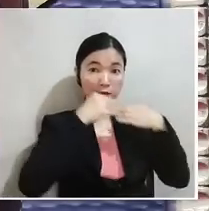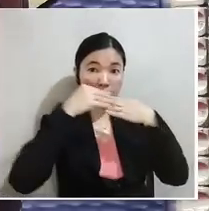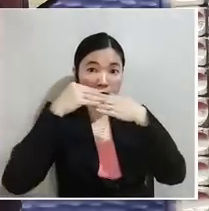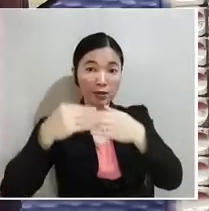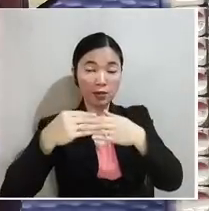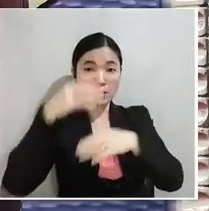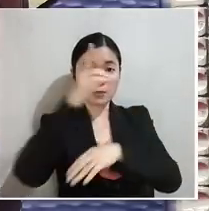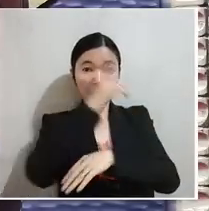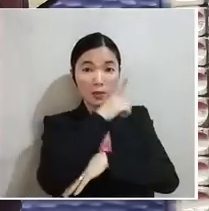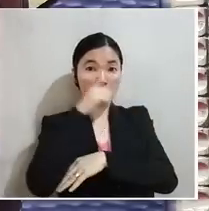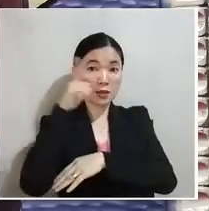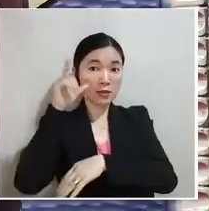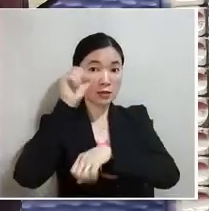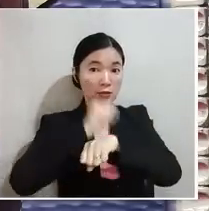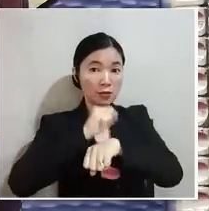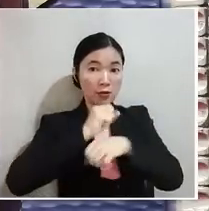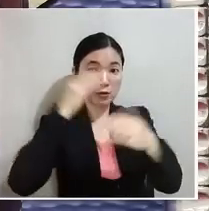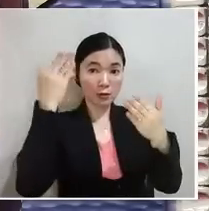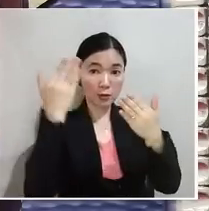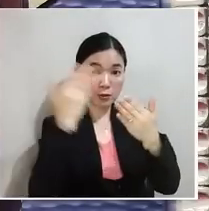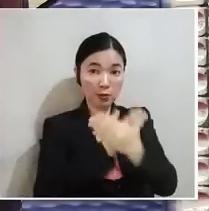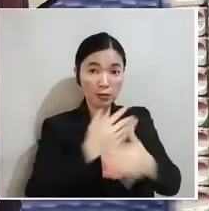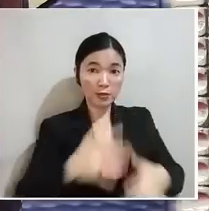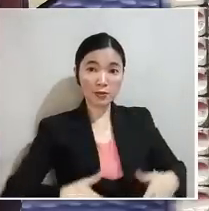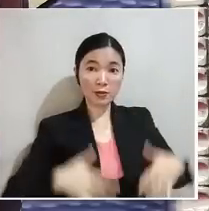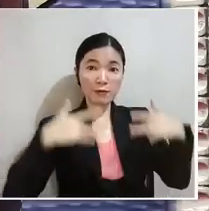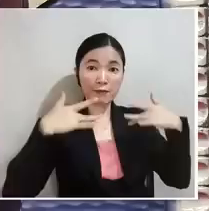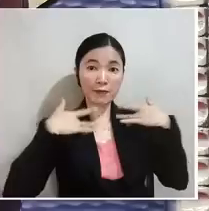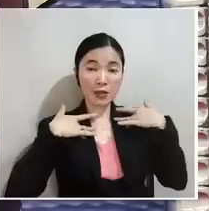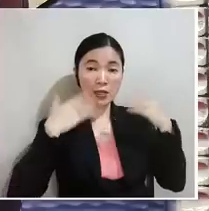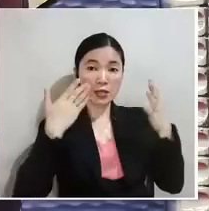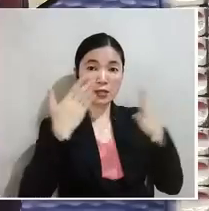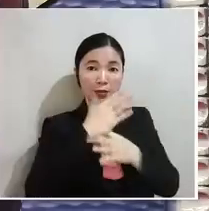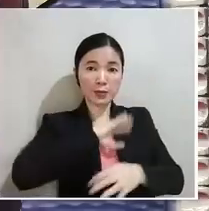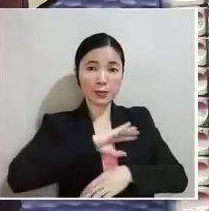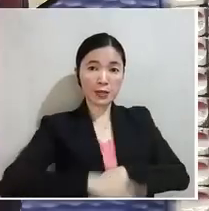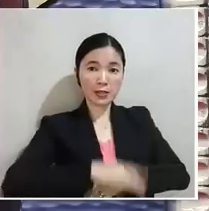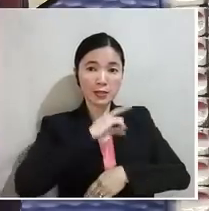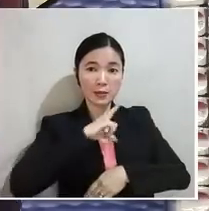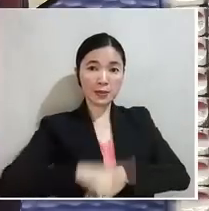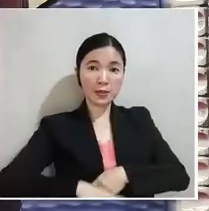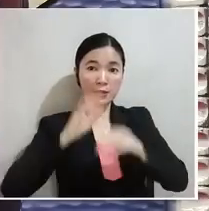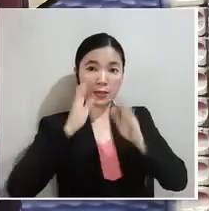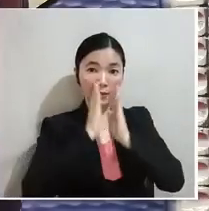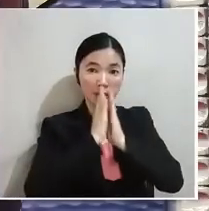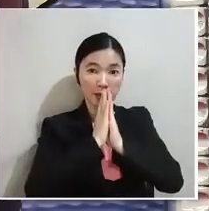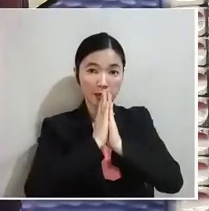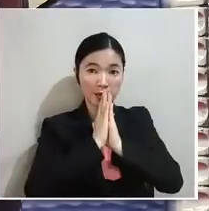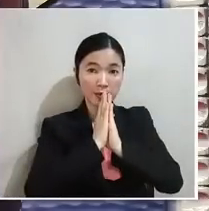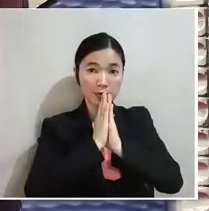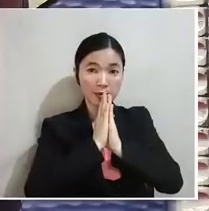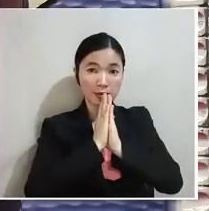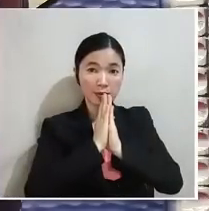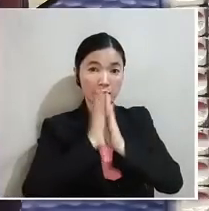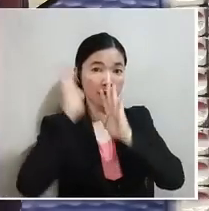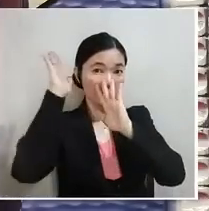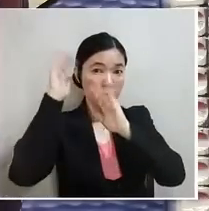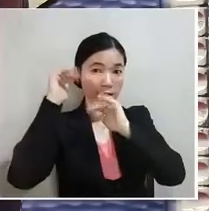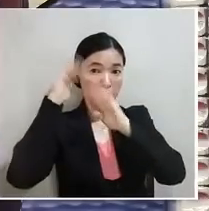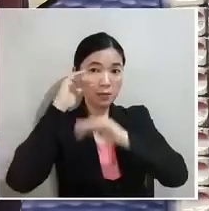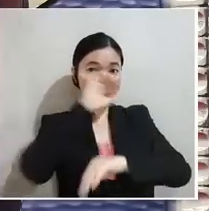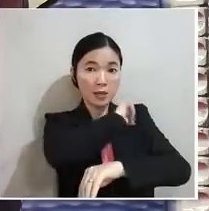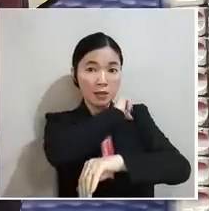works to newness of life. Through Christ our Lord. Amen. And may Almighty